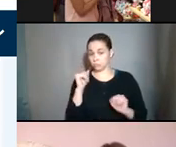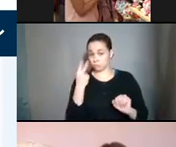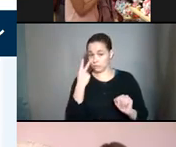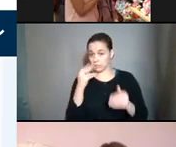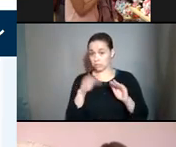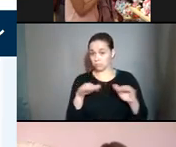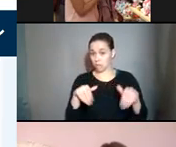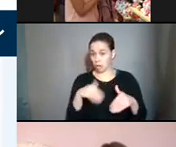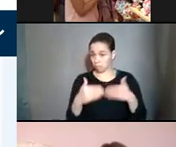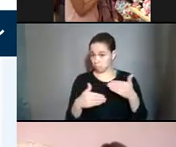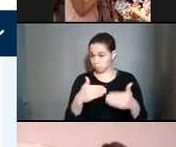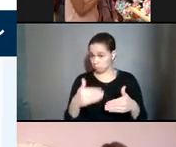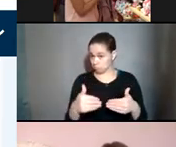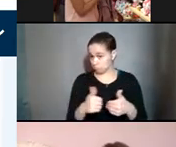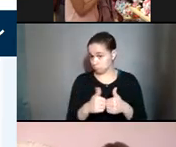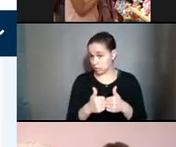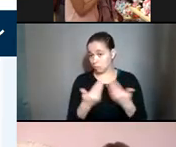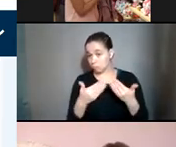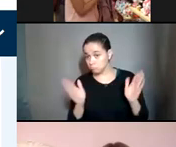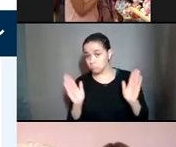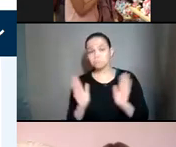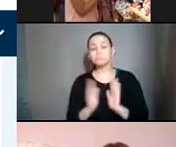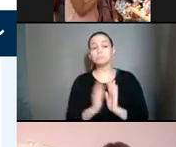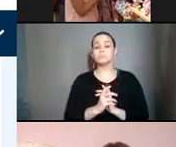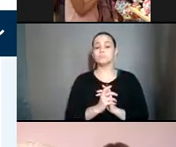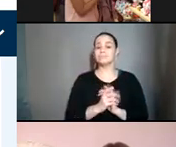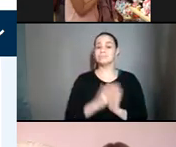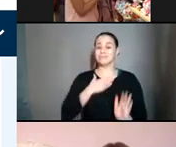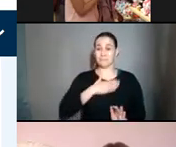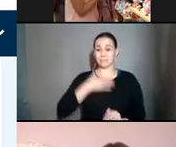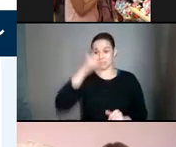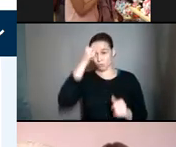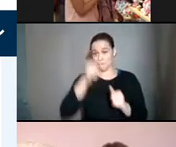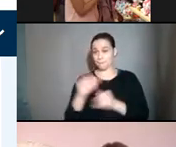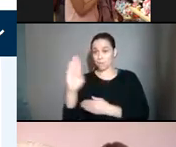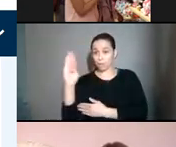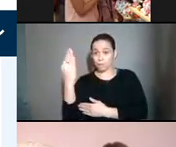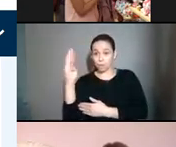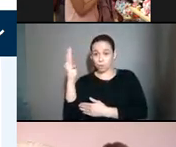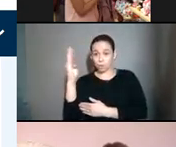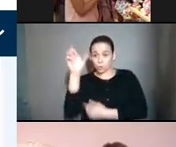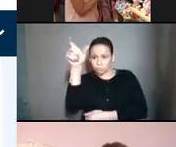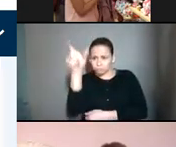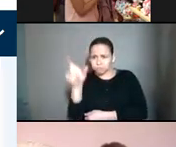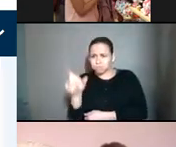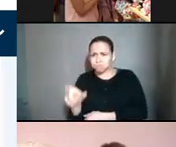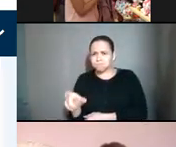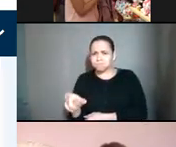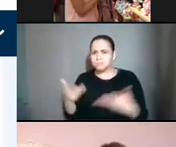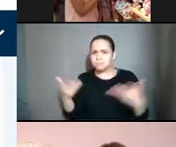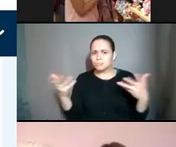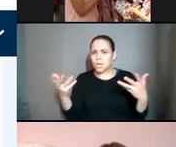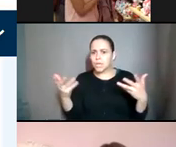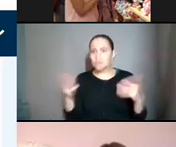overall progress. Please note that the blue section is your child's current grade